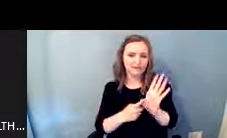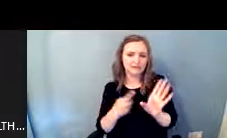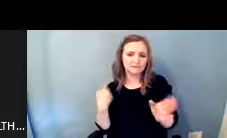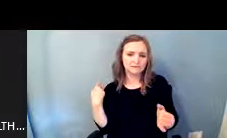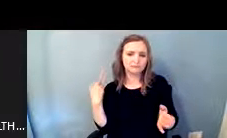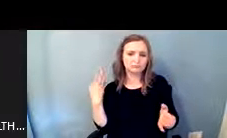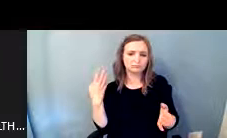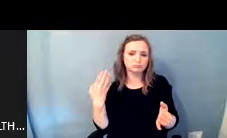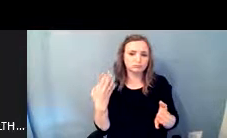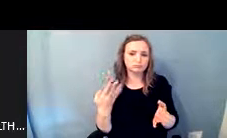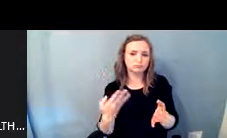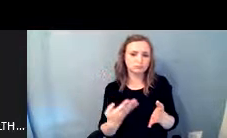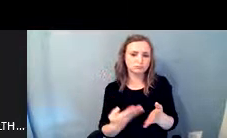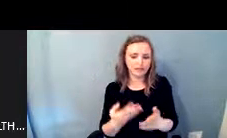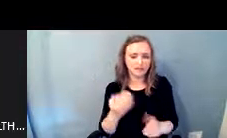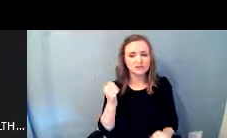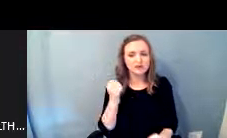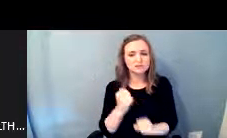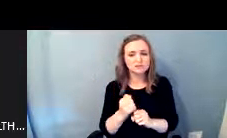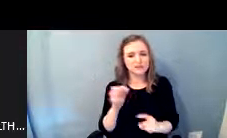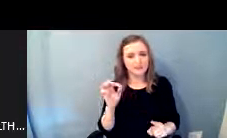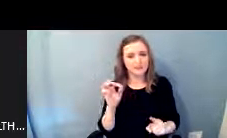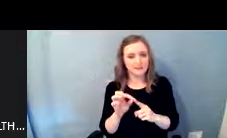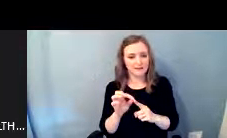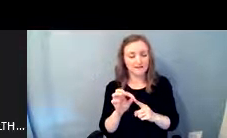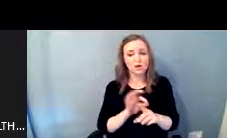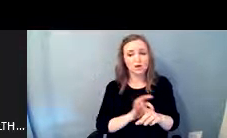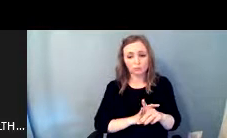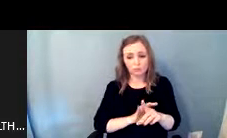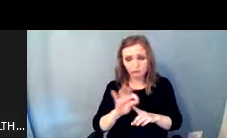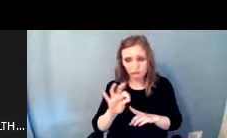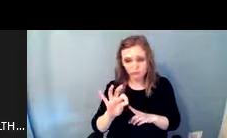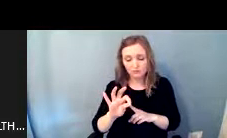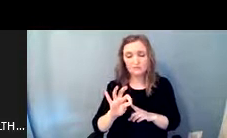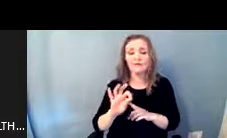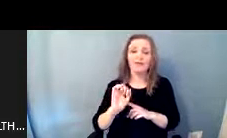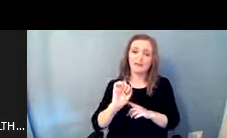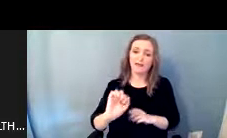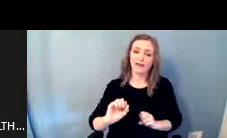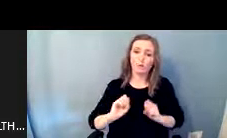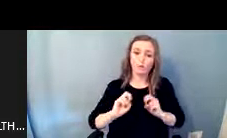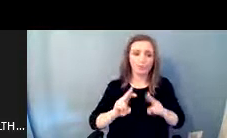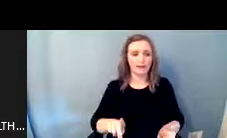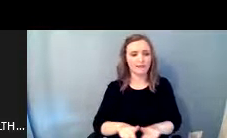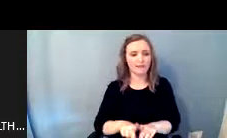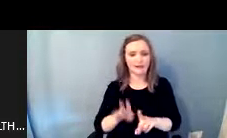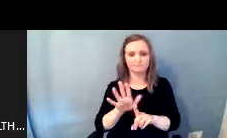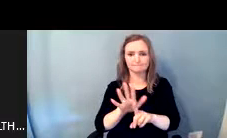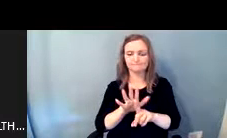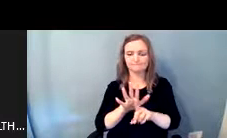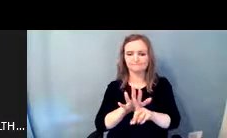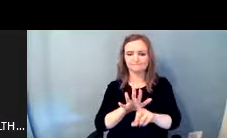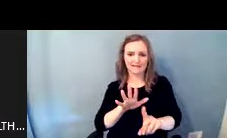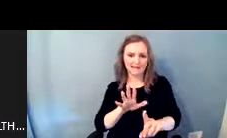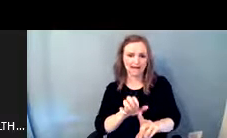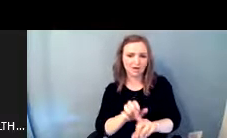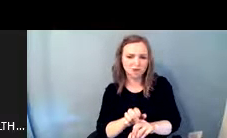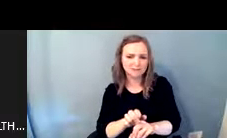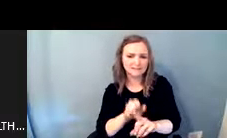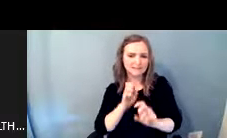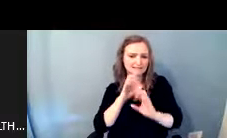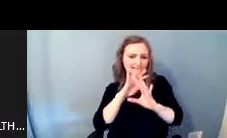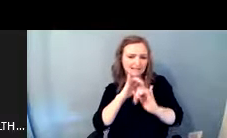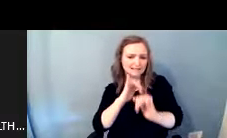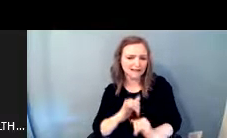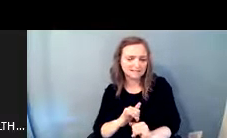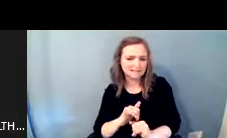GPs increasingly are getting better access and more timely access to diagnostic tests without a patient having to be referred to the